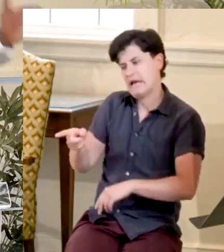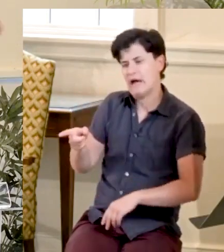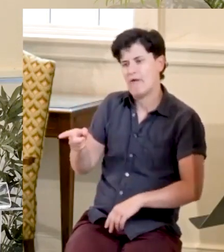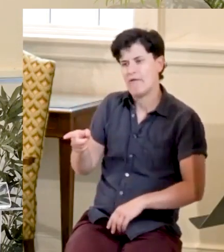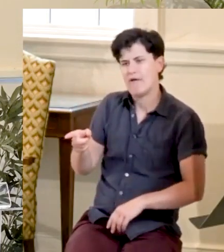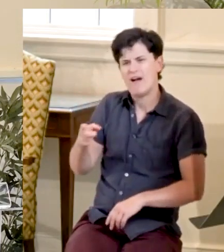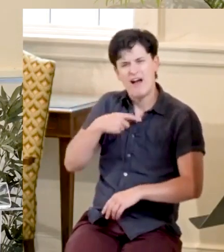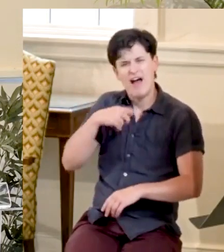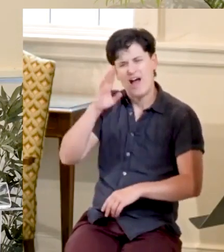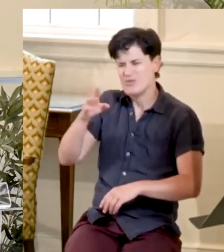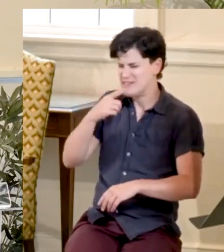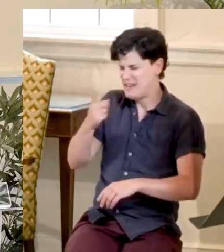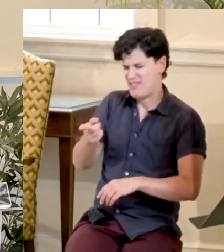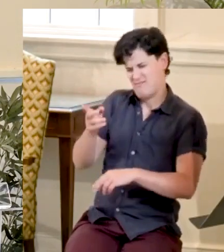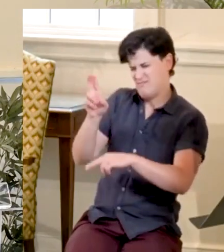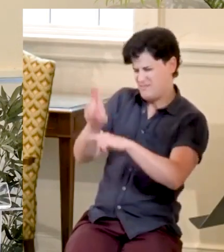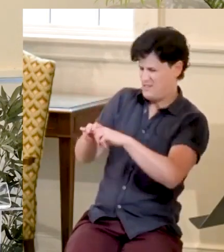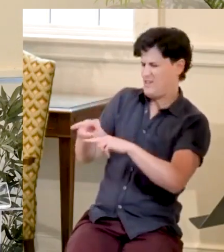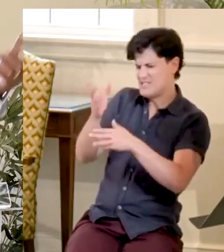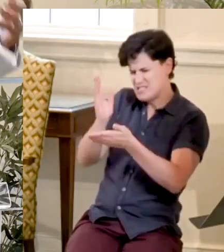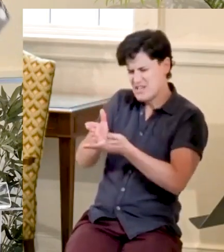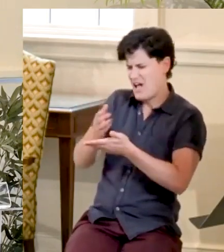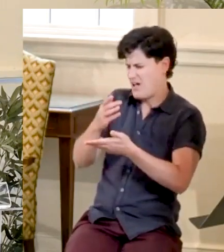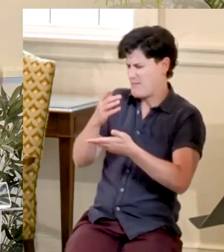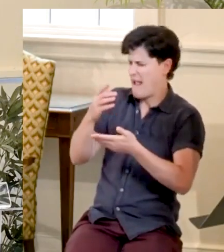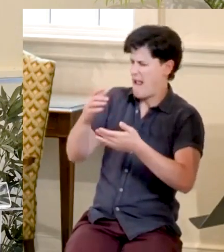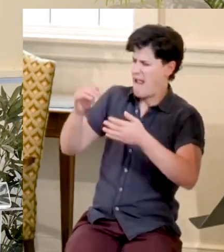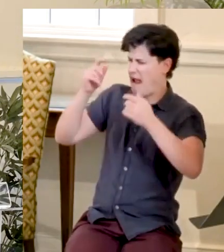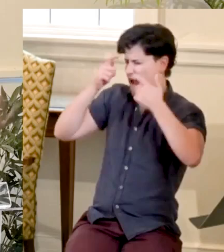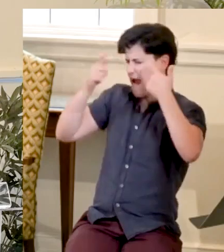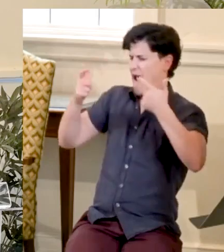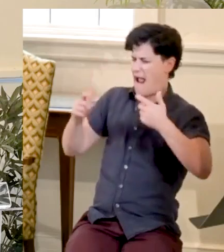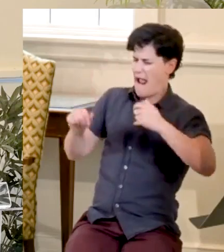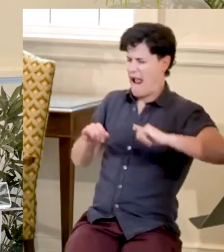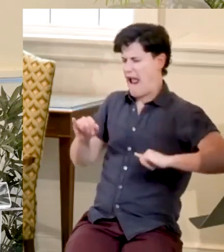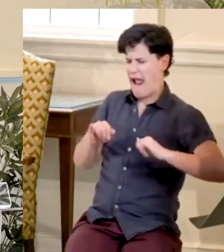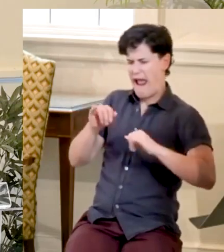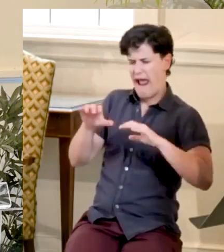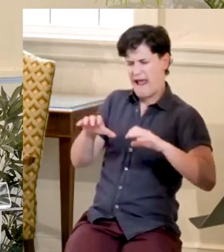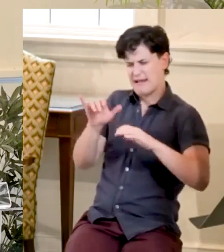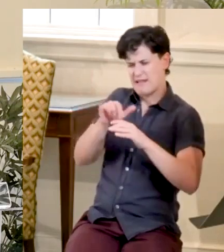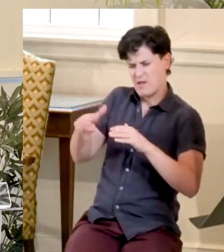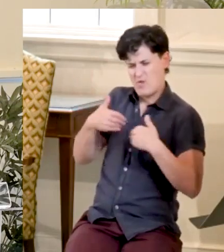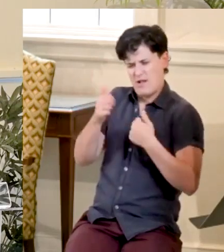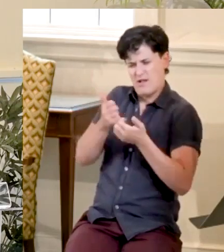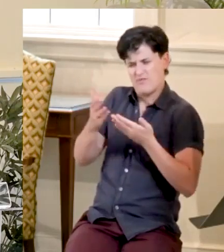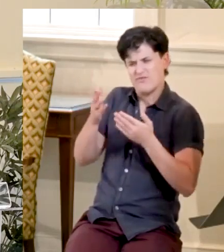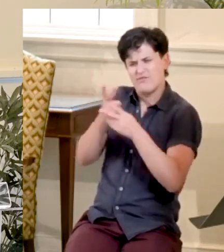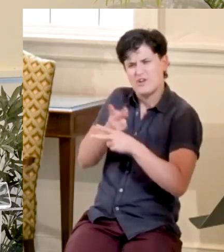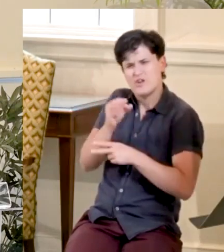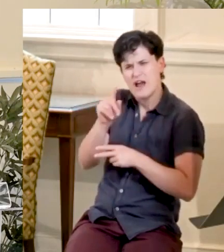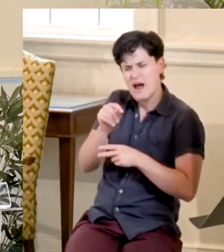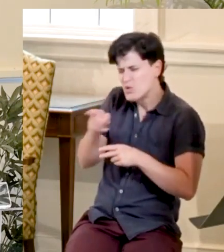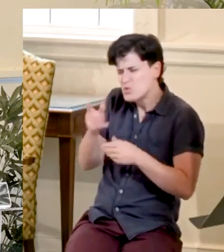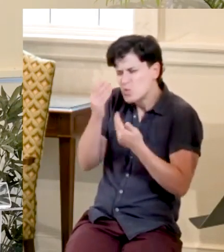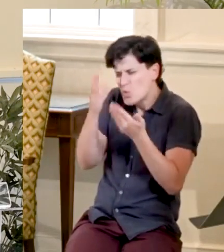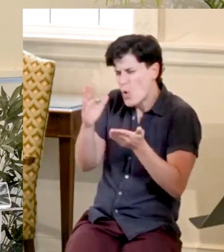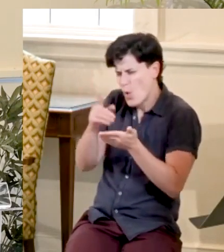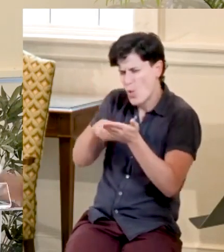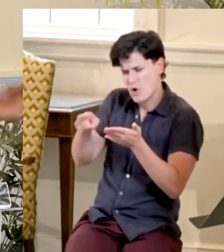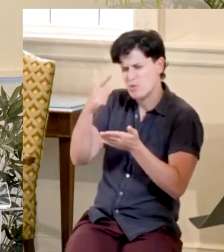Stop acting like you got it all figured out. You really don't know what you think you know. So take it